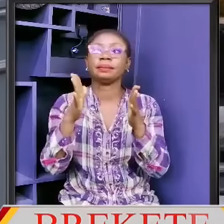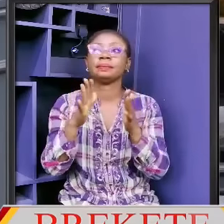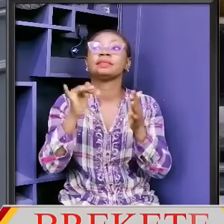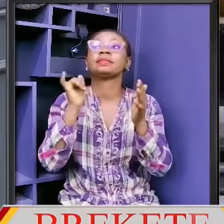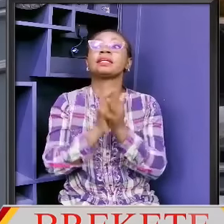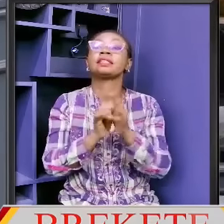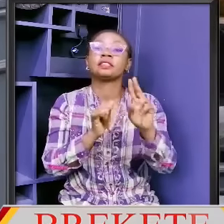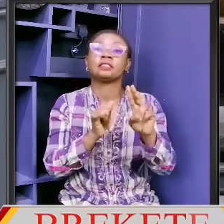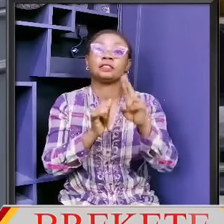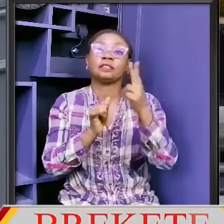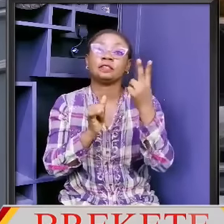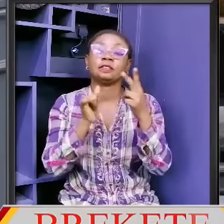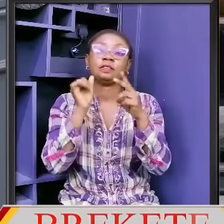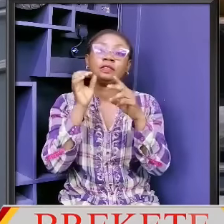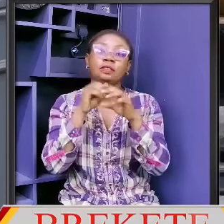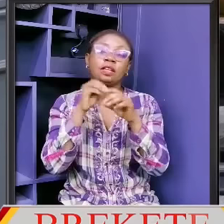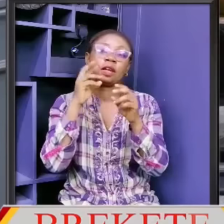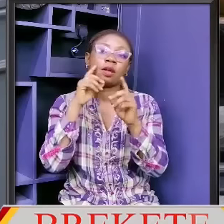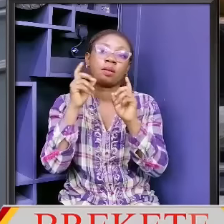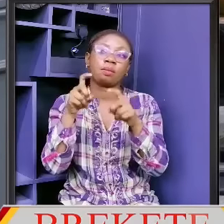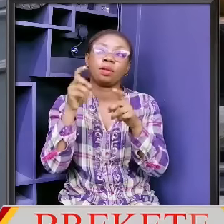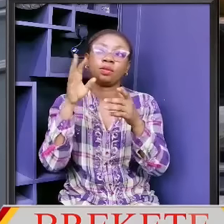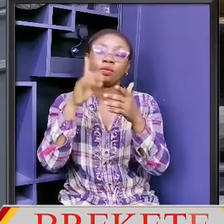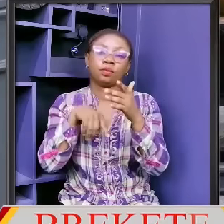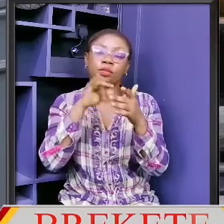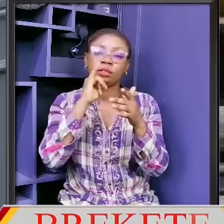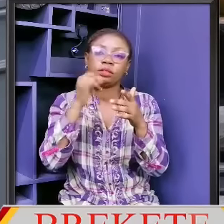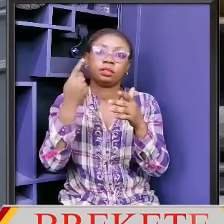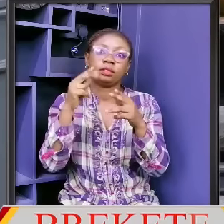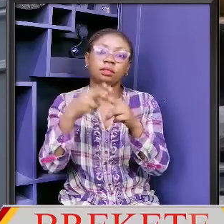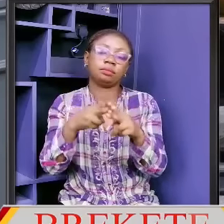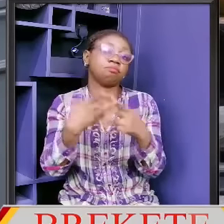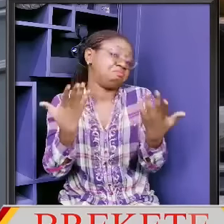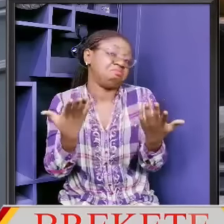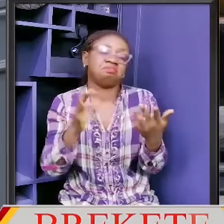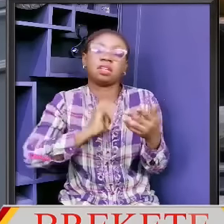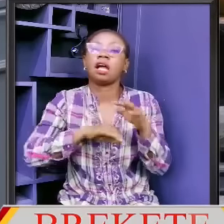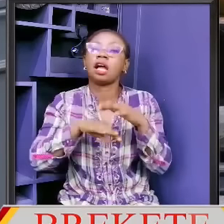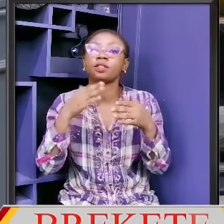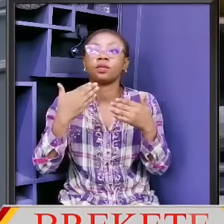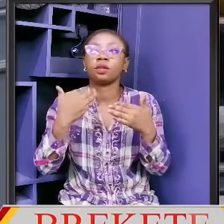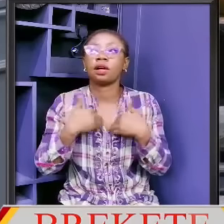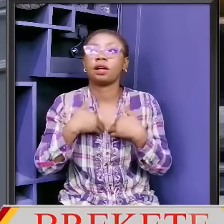in name? I don't have his name. Talk to the microphone, madam. I don't have his name, sir.